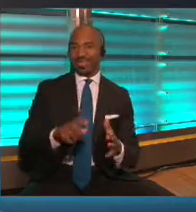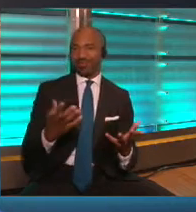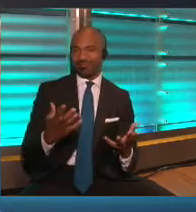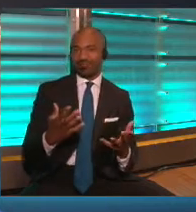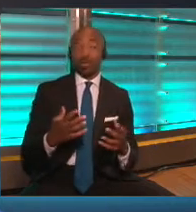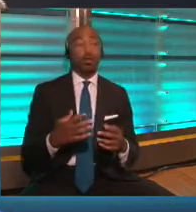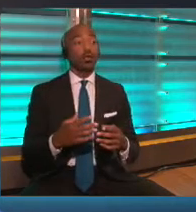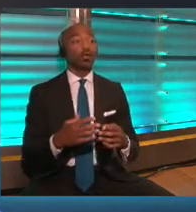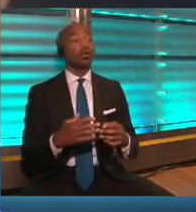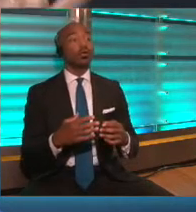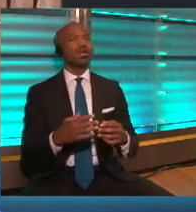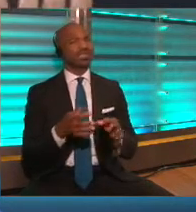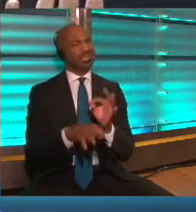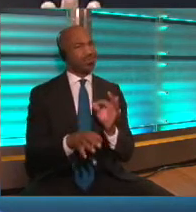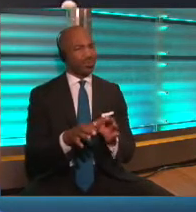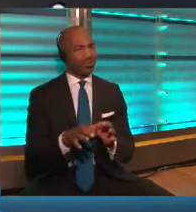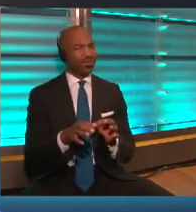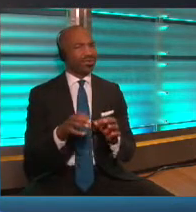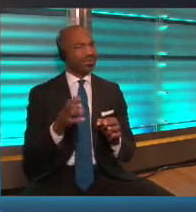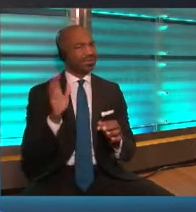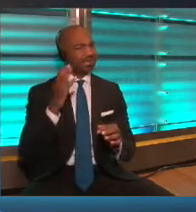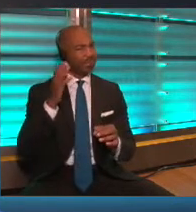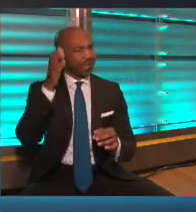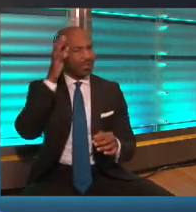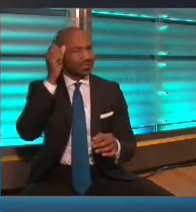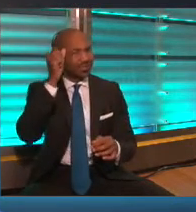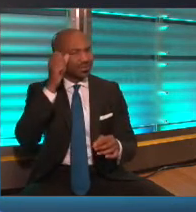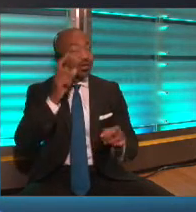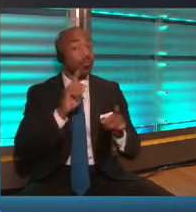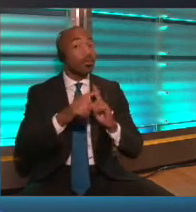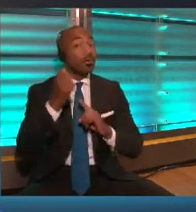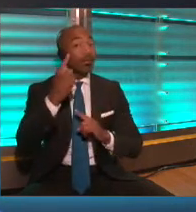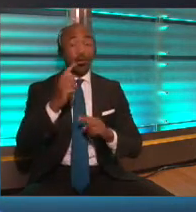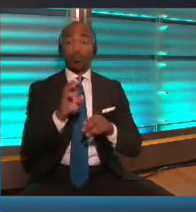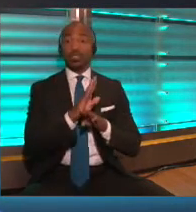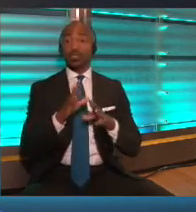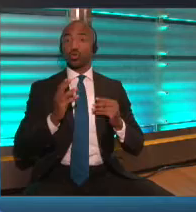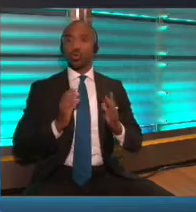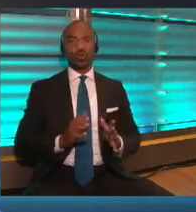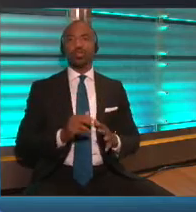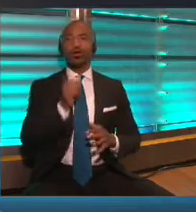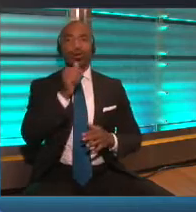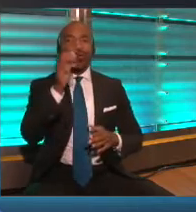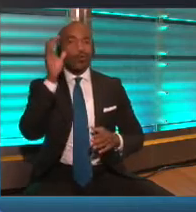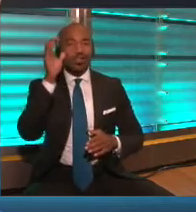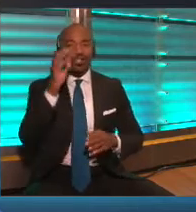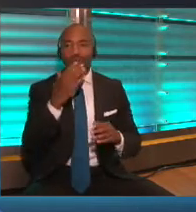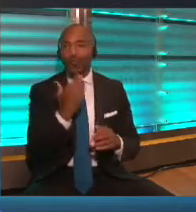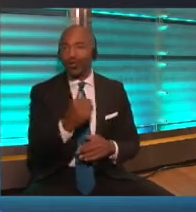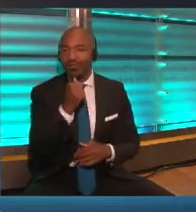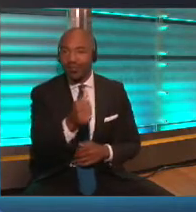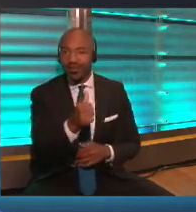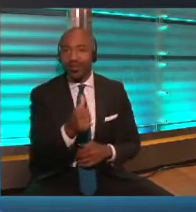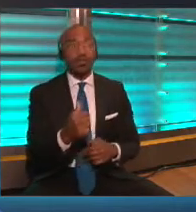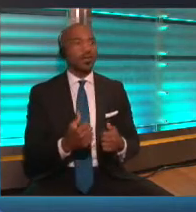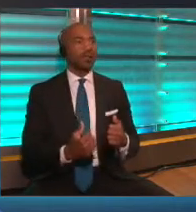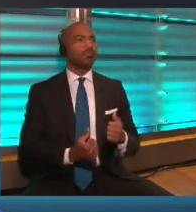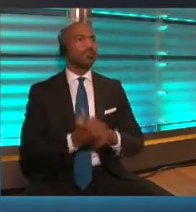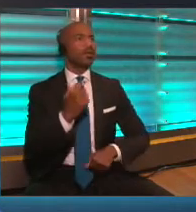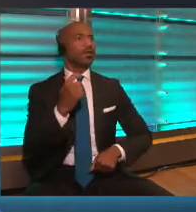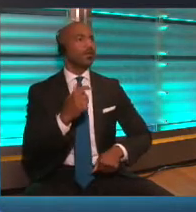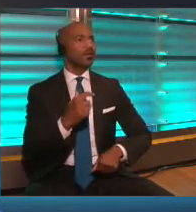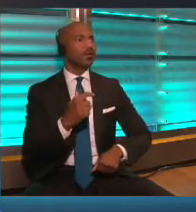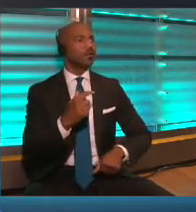very, very simple and kind of common sense, but you'd be surprised at how many entrepreneurs aren't good listeners. Entrepreneurs often have a ton of